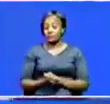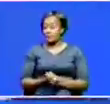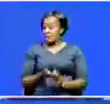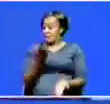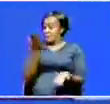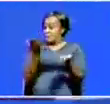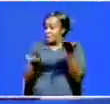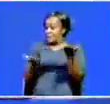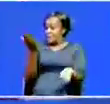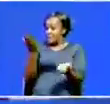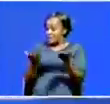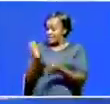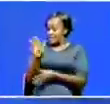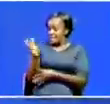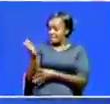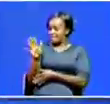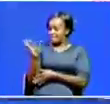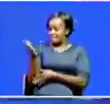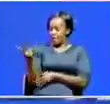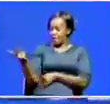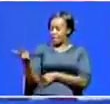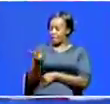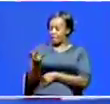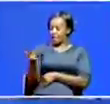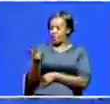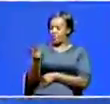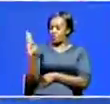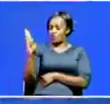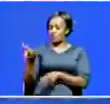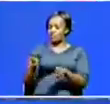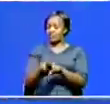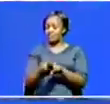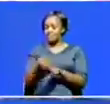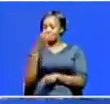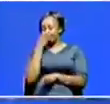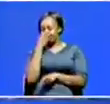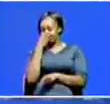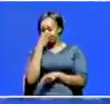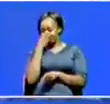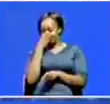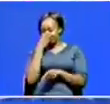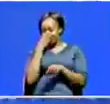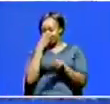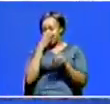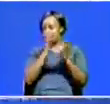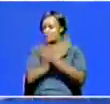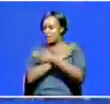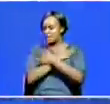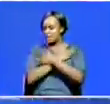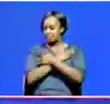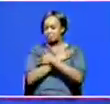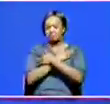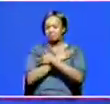Perhaps telltale signs that the two are now reading from different scripts was on the just concluded Kibra